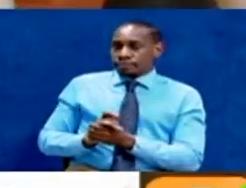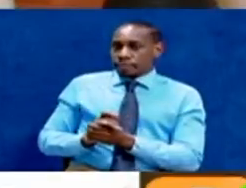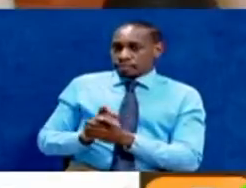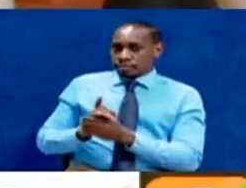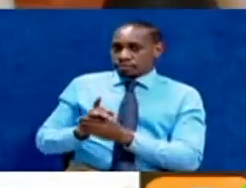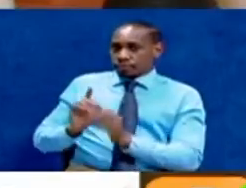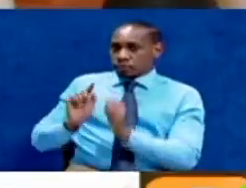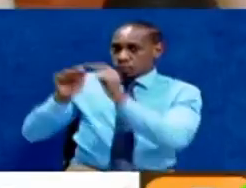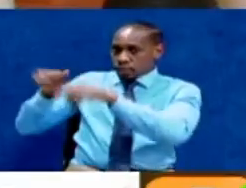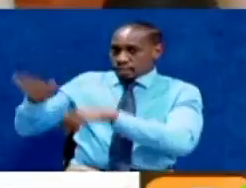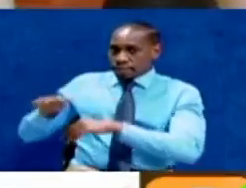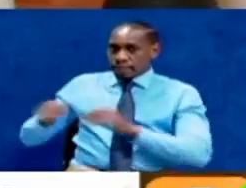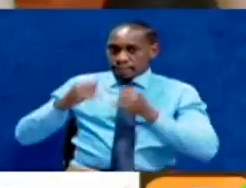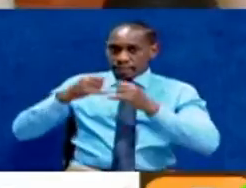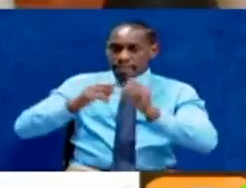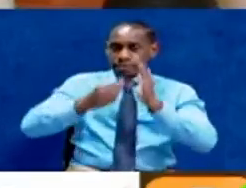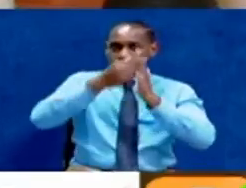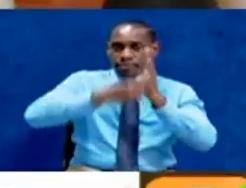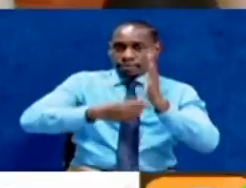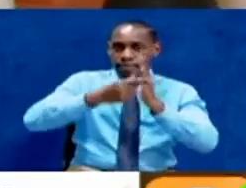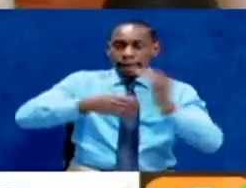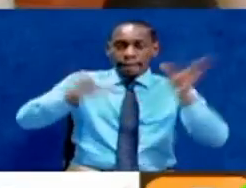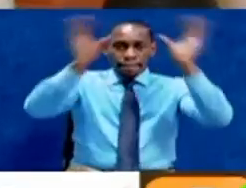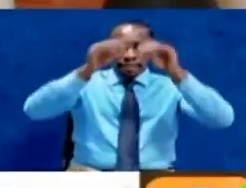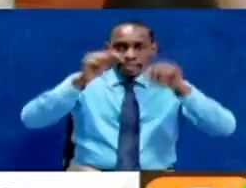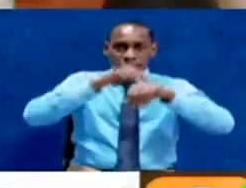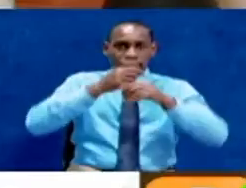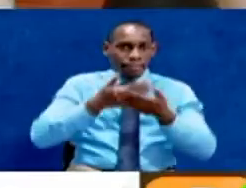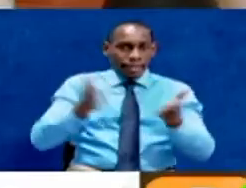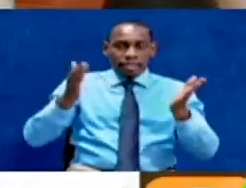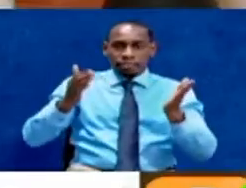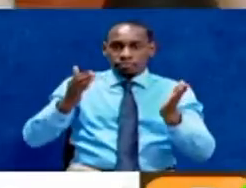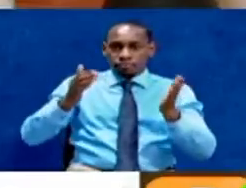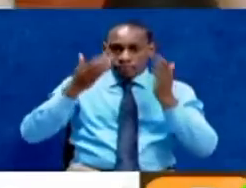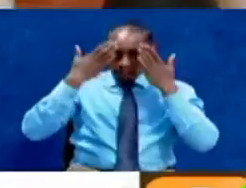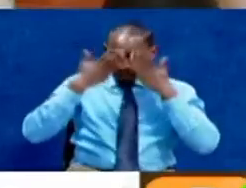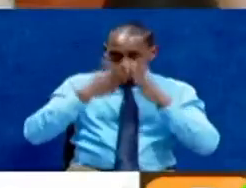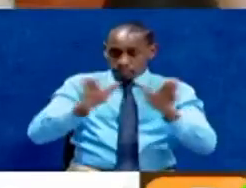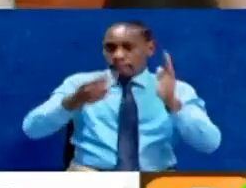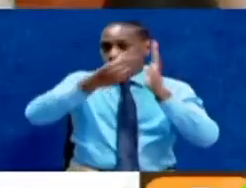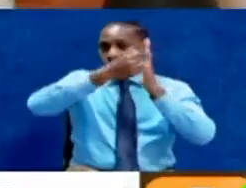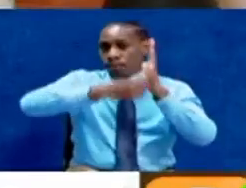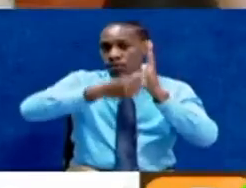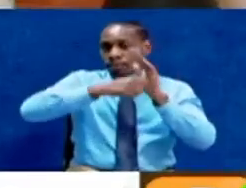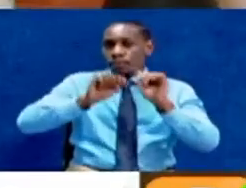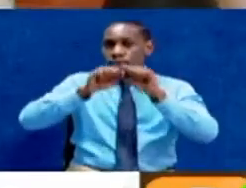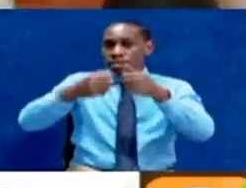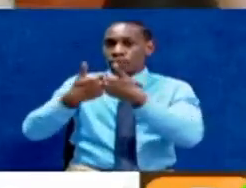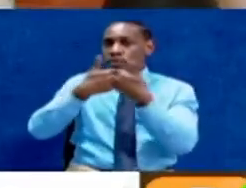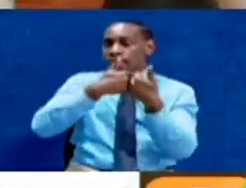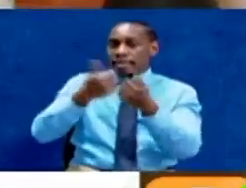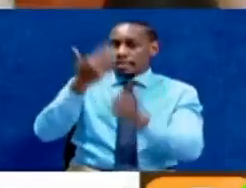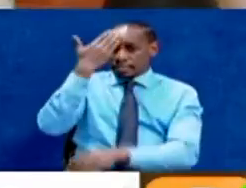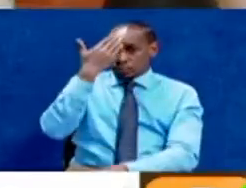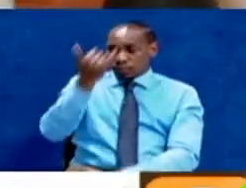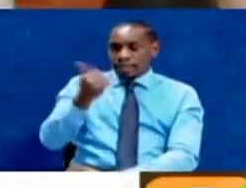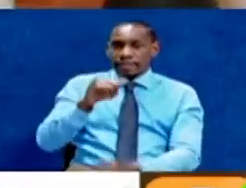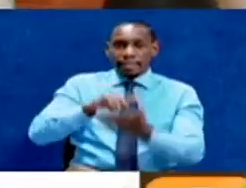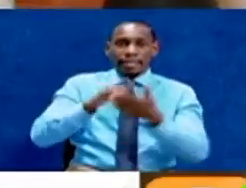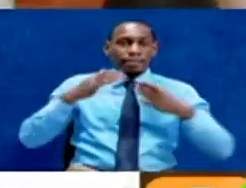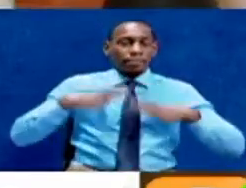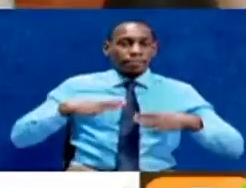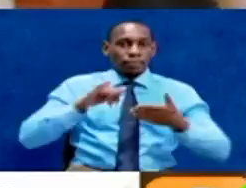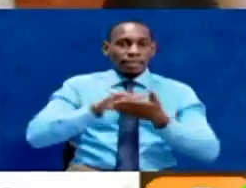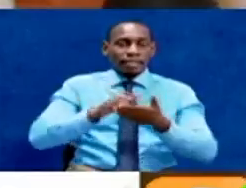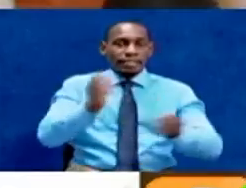manifesto. Should the executive at any point deviate from that manifesto, I will challenge them. because that is what the